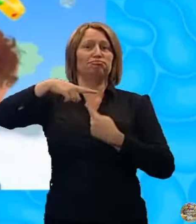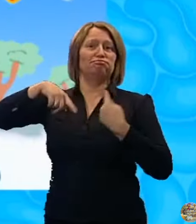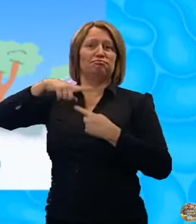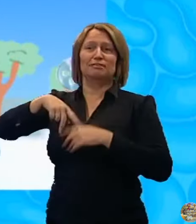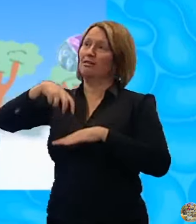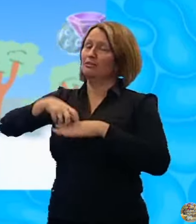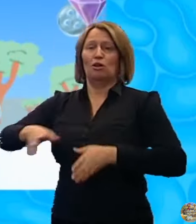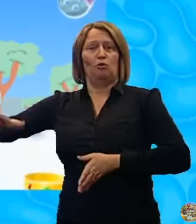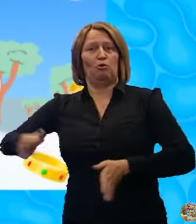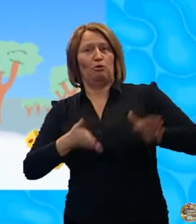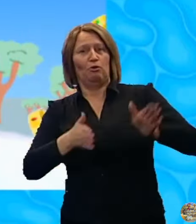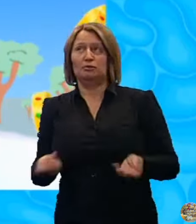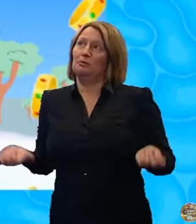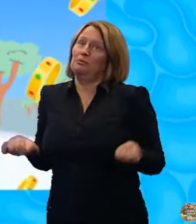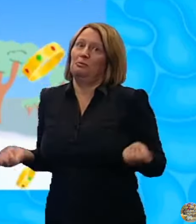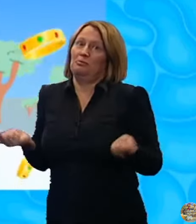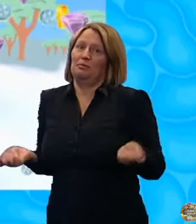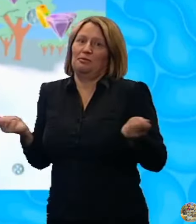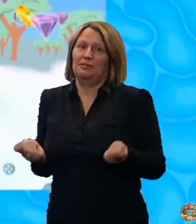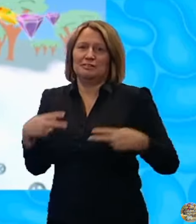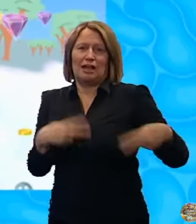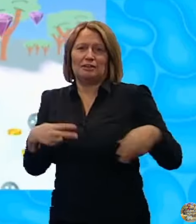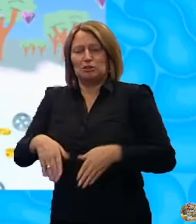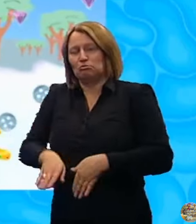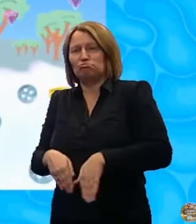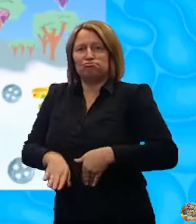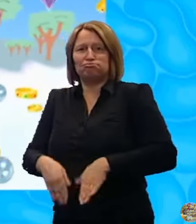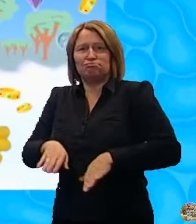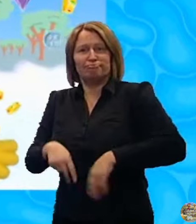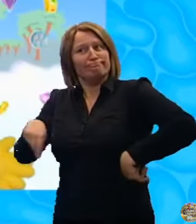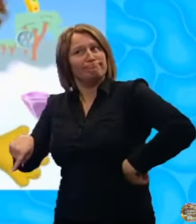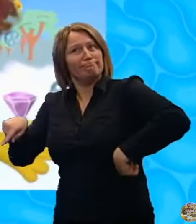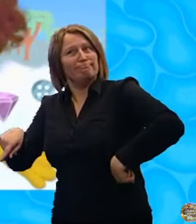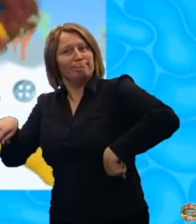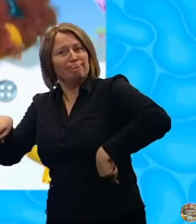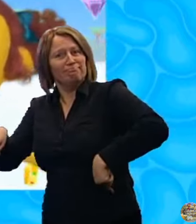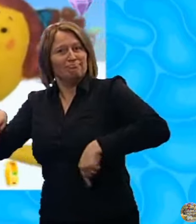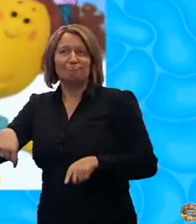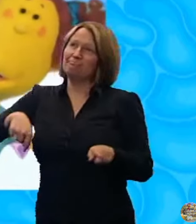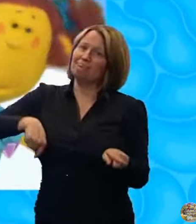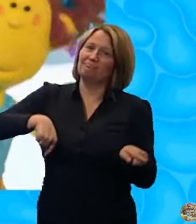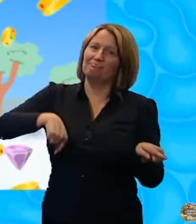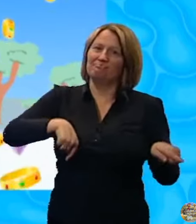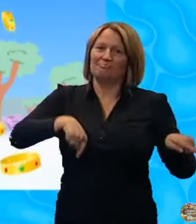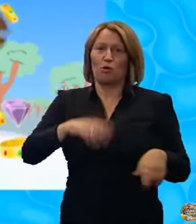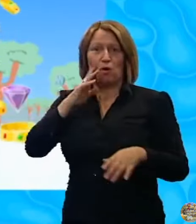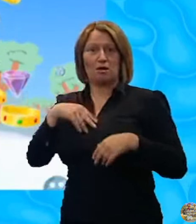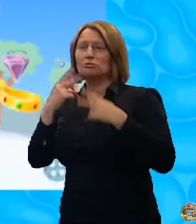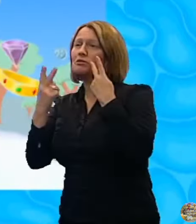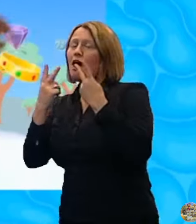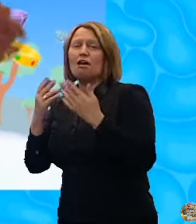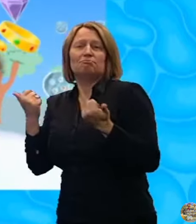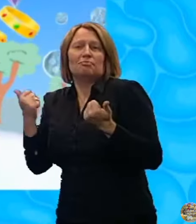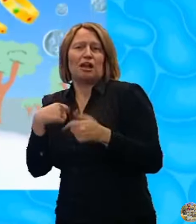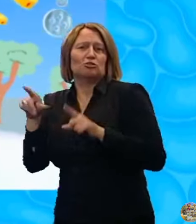skating, skating, in my dancing shoes. Twirling, twisting when I'm singing any song I choose. Twirling,